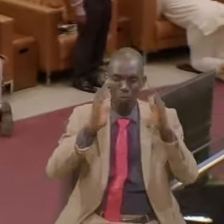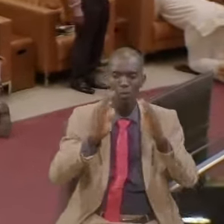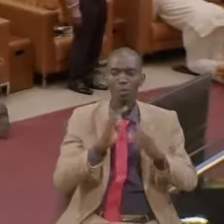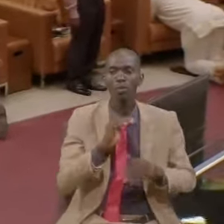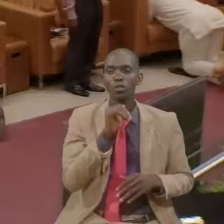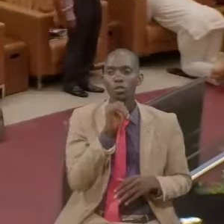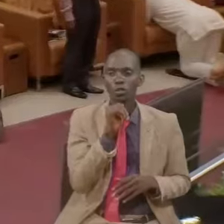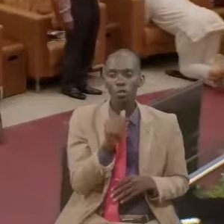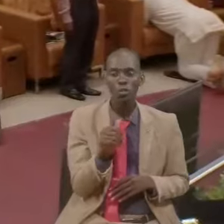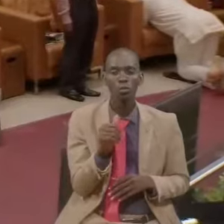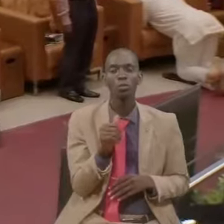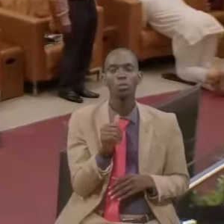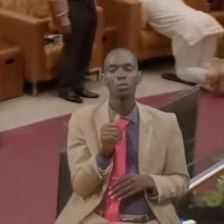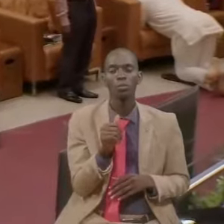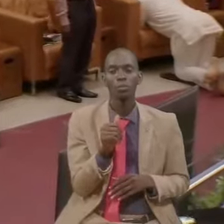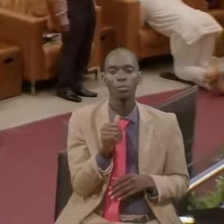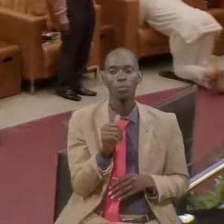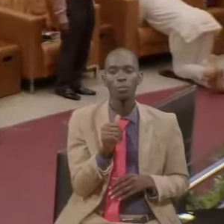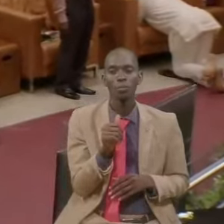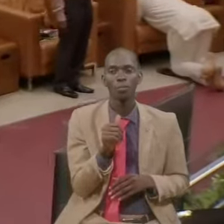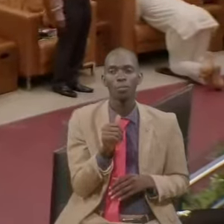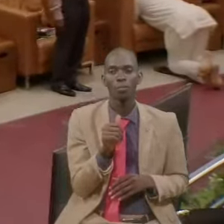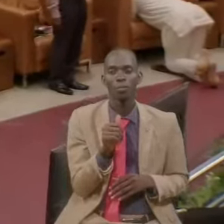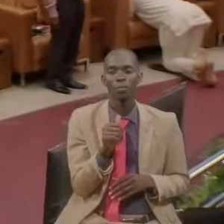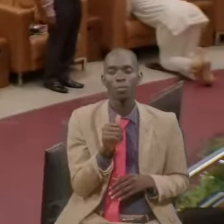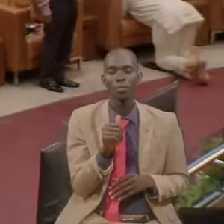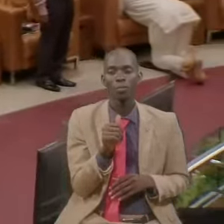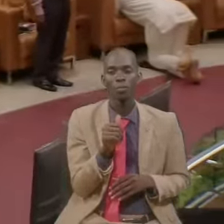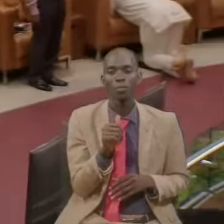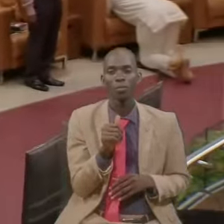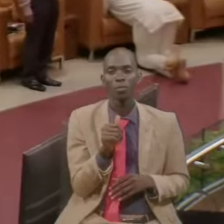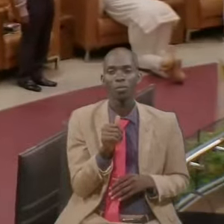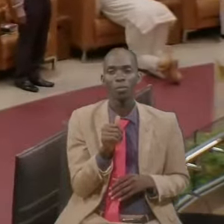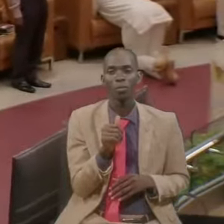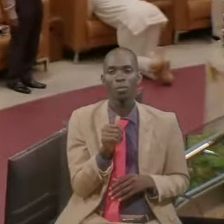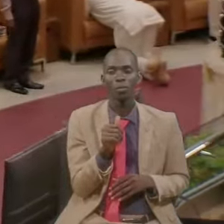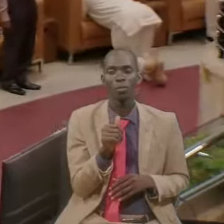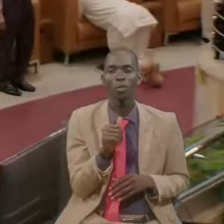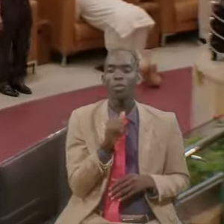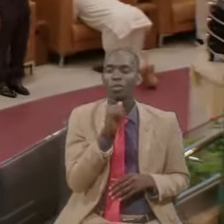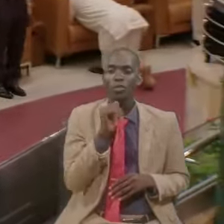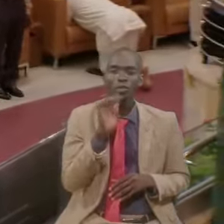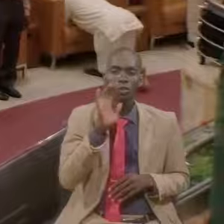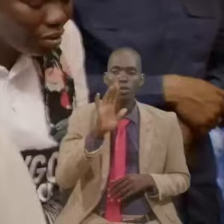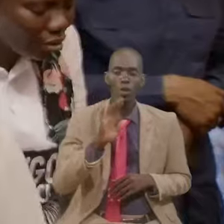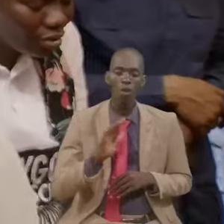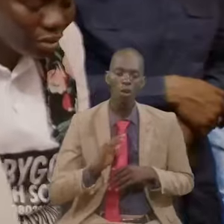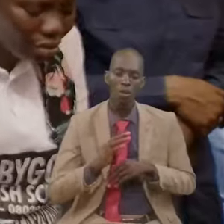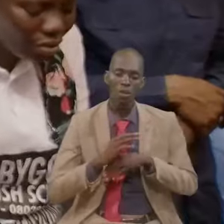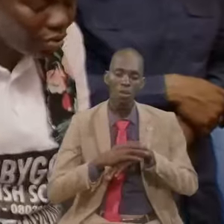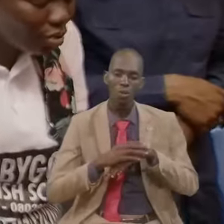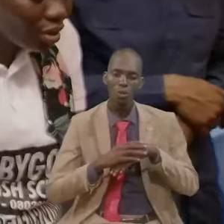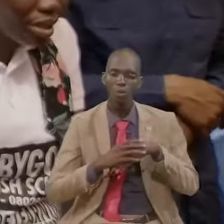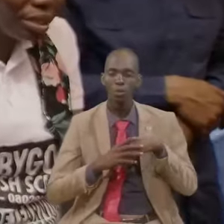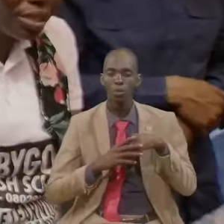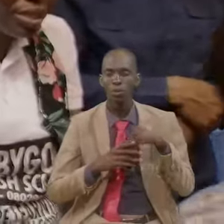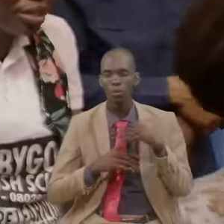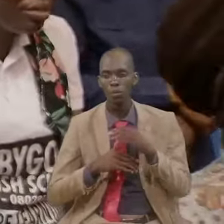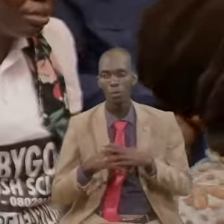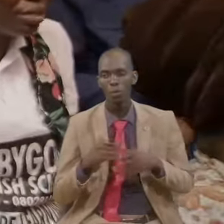not your ease, my ease,